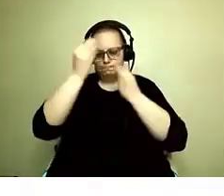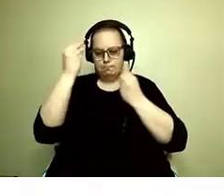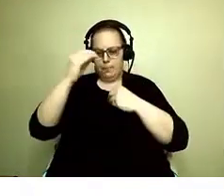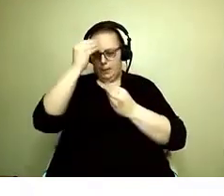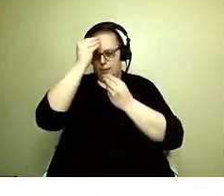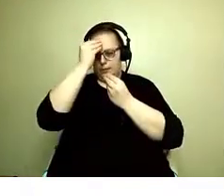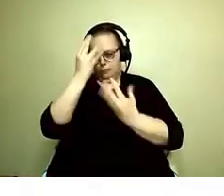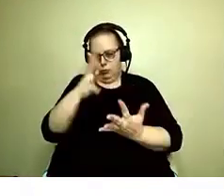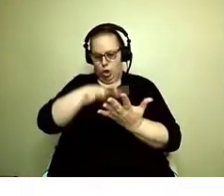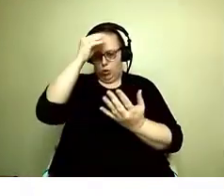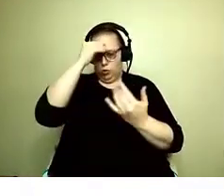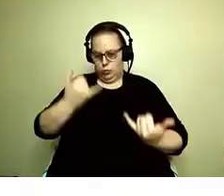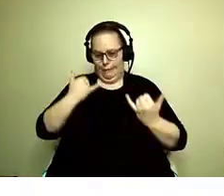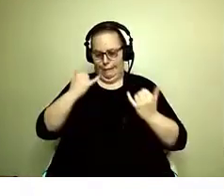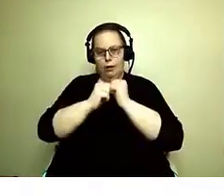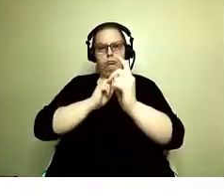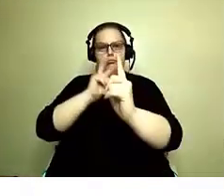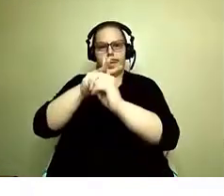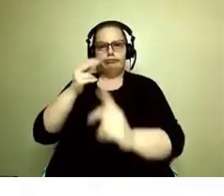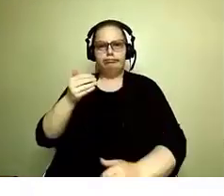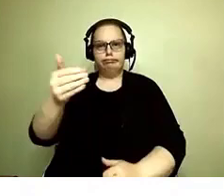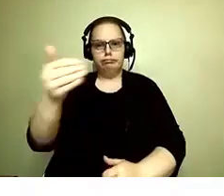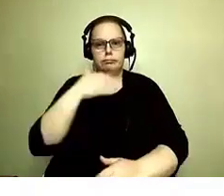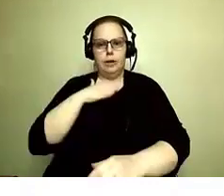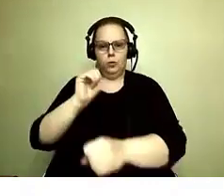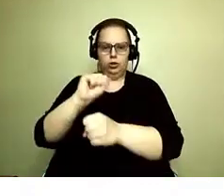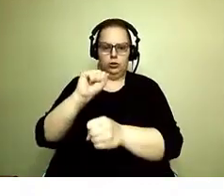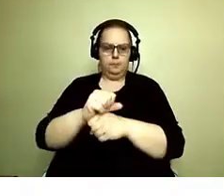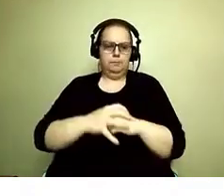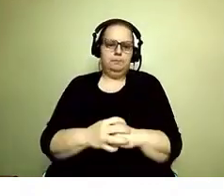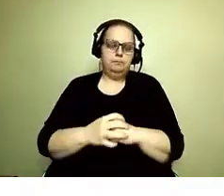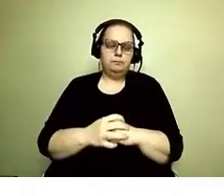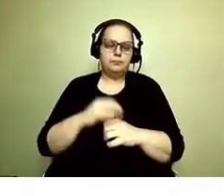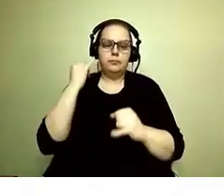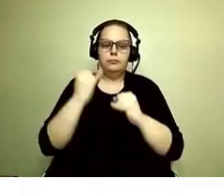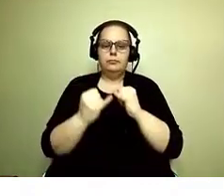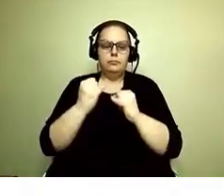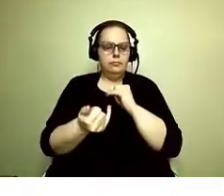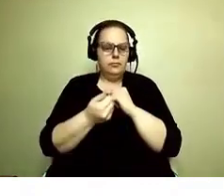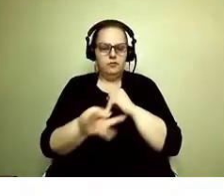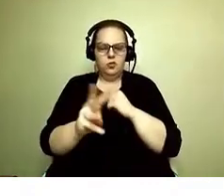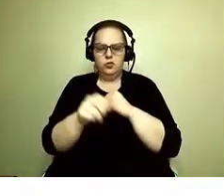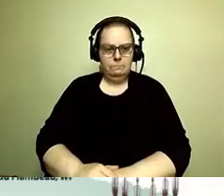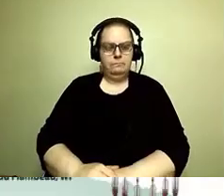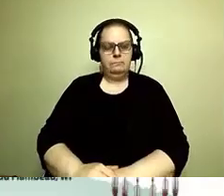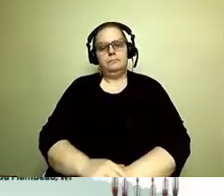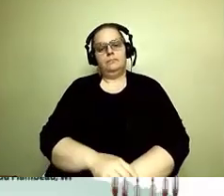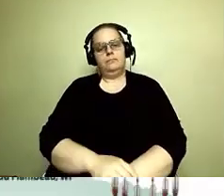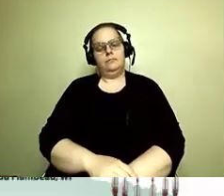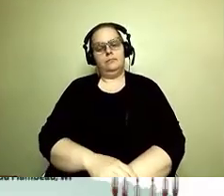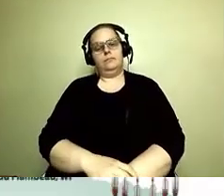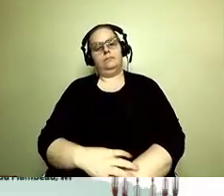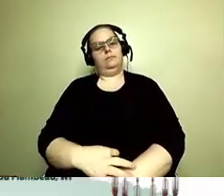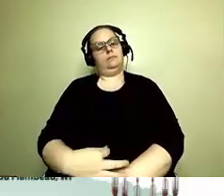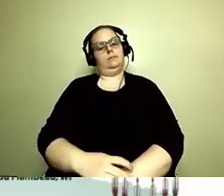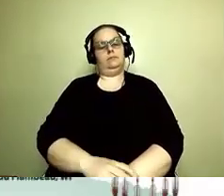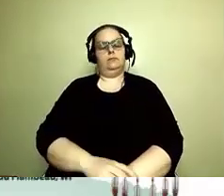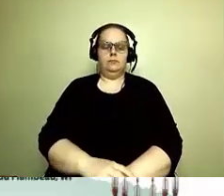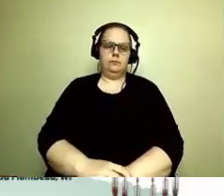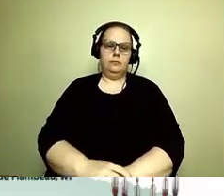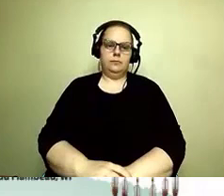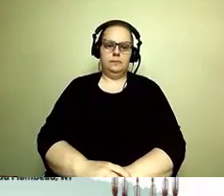an opportunity for all of you to ask questions. And at the end, there's a few additional resources that we'll share. I wanted